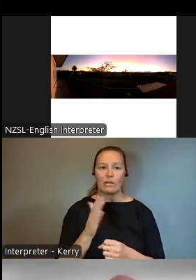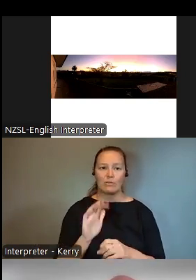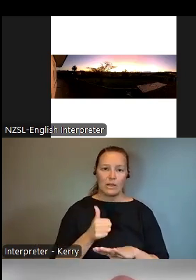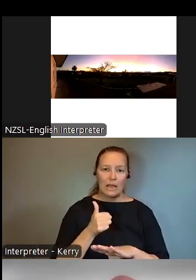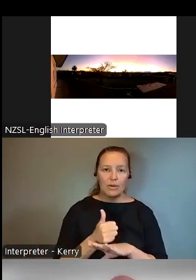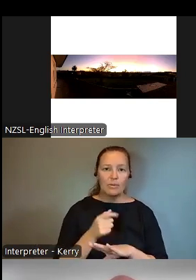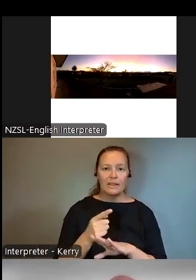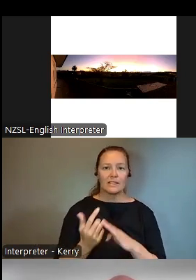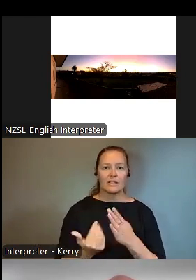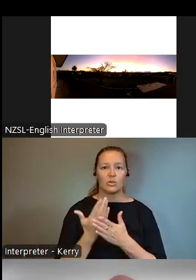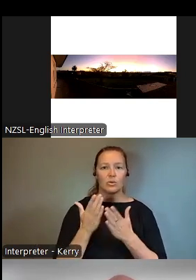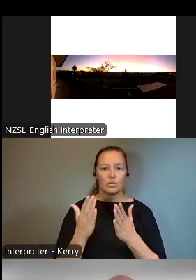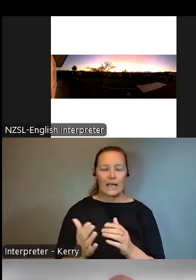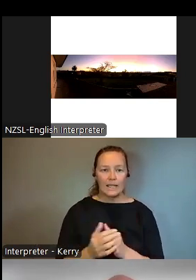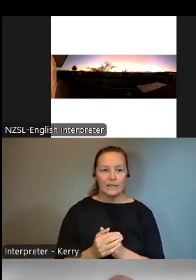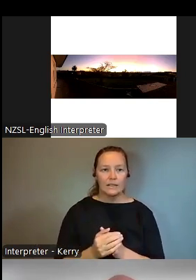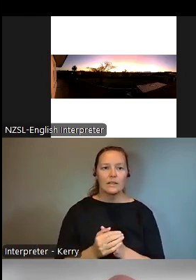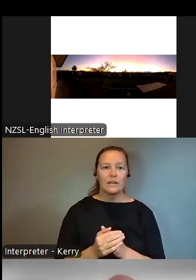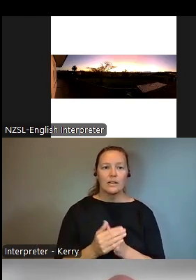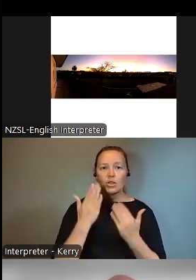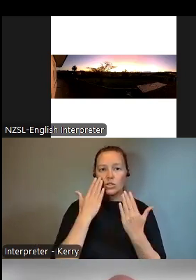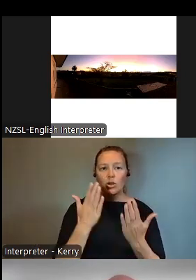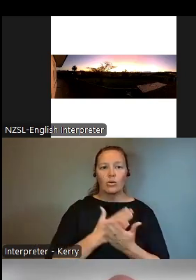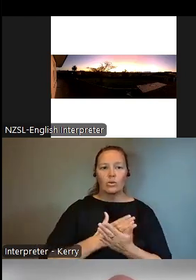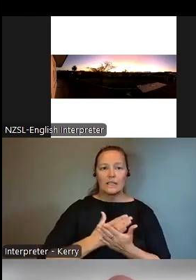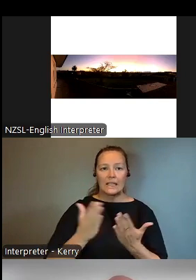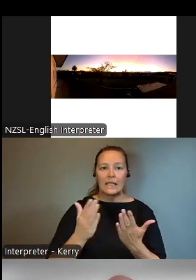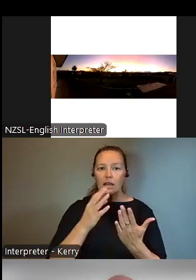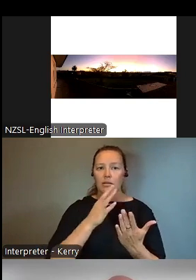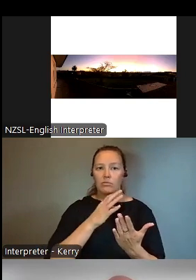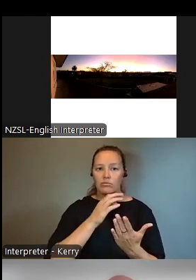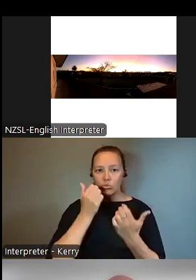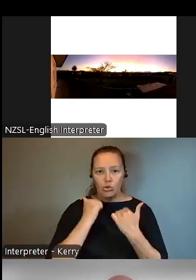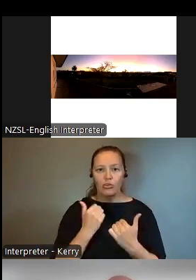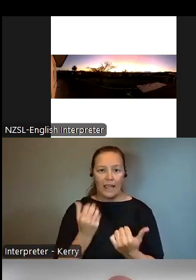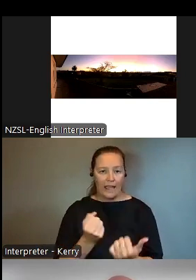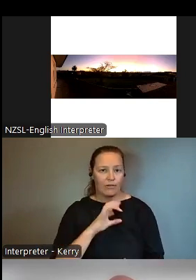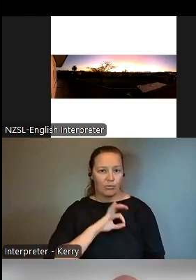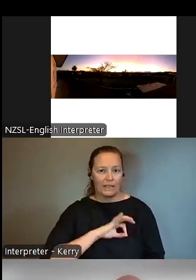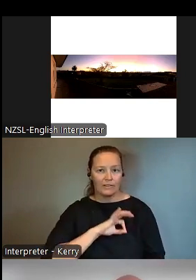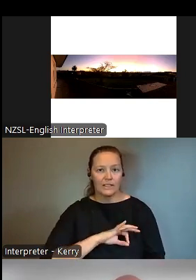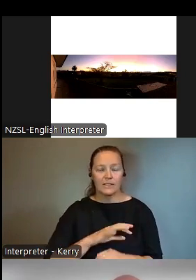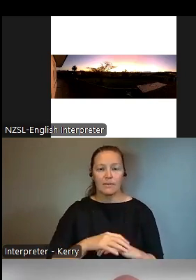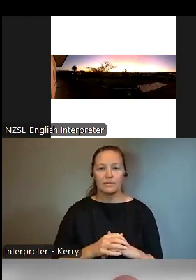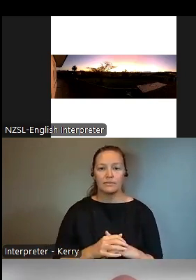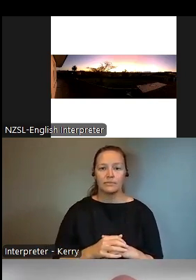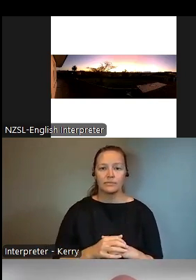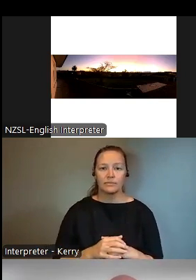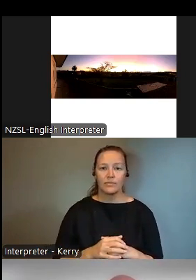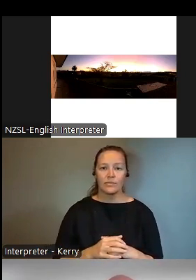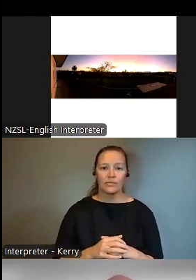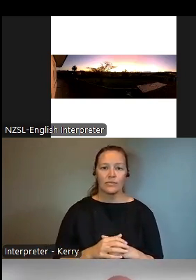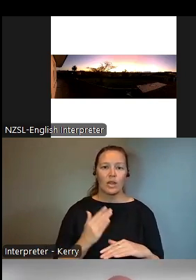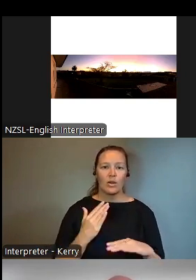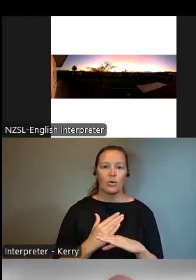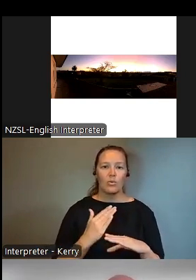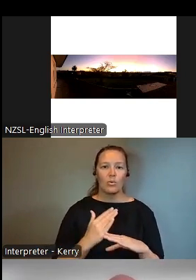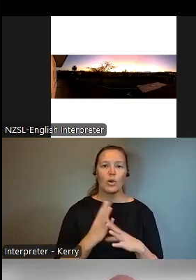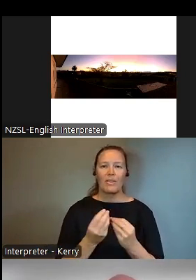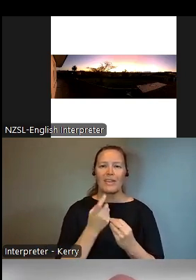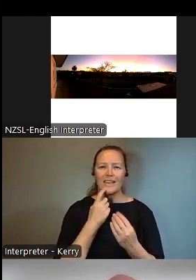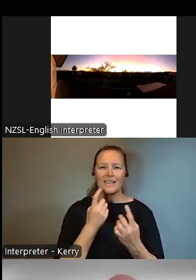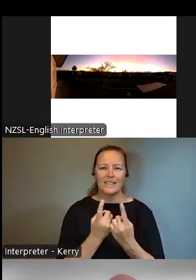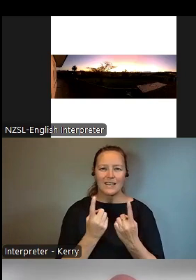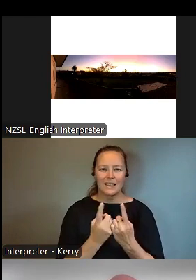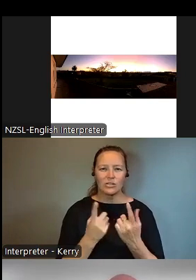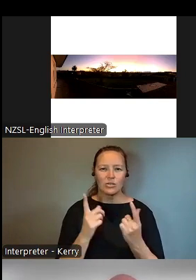You demonstrate really clear proof of benefits. Work with low-hanging fruit. What is